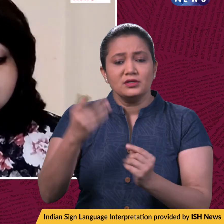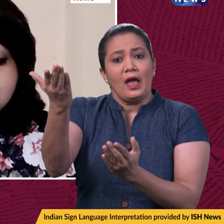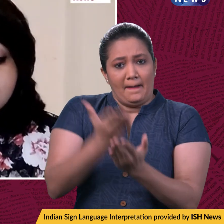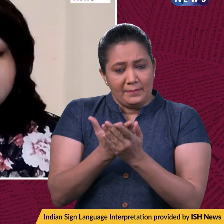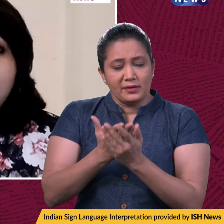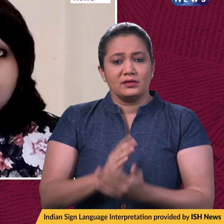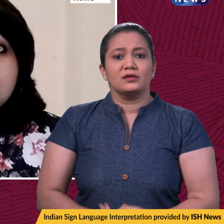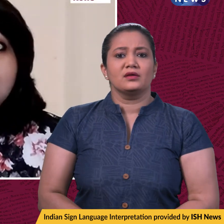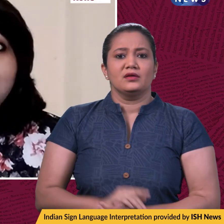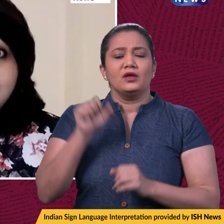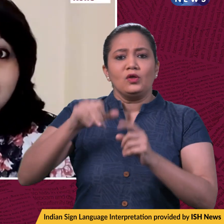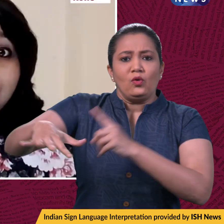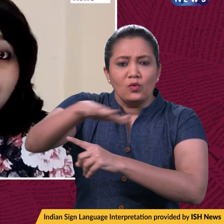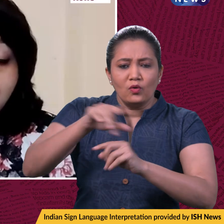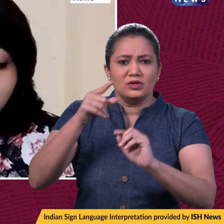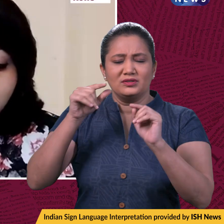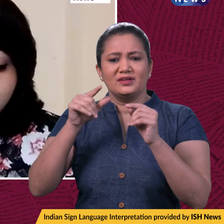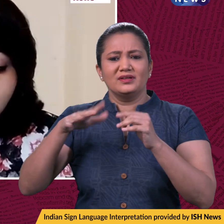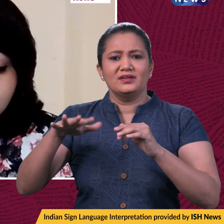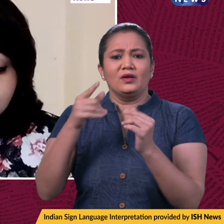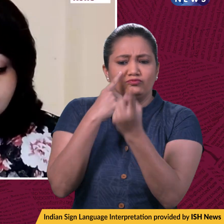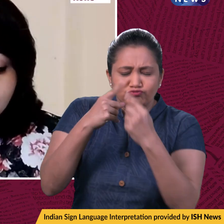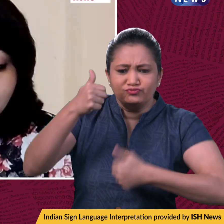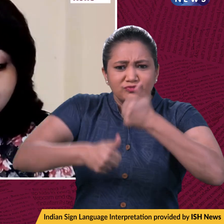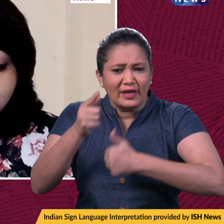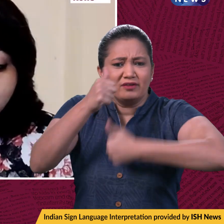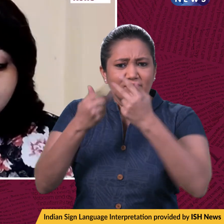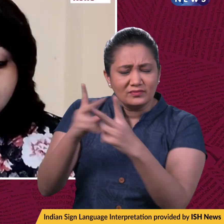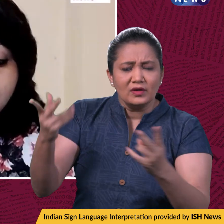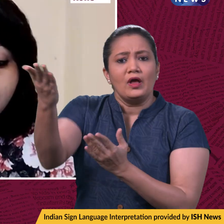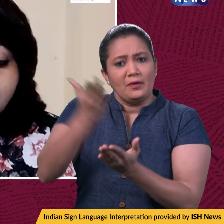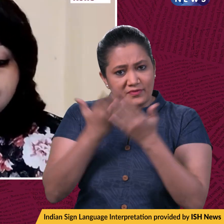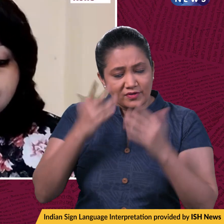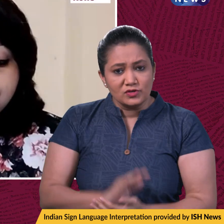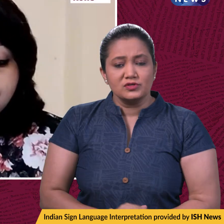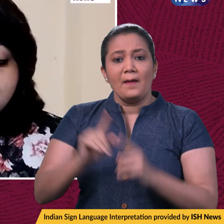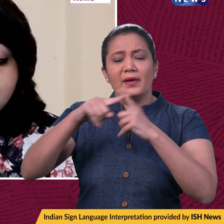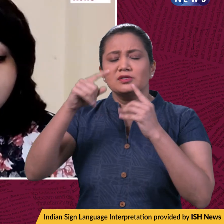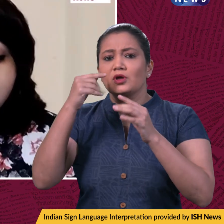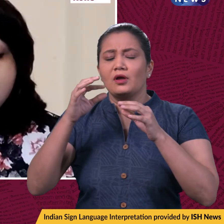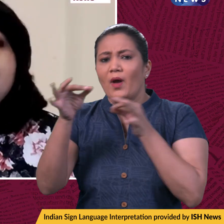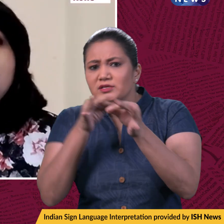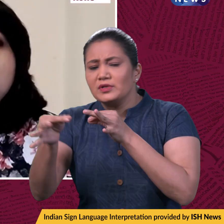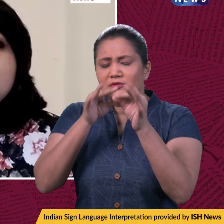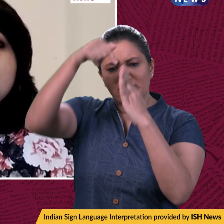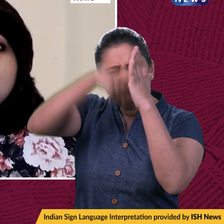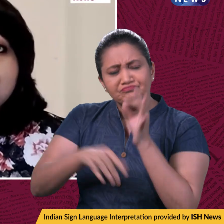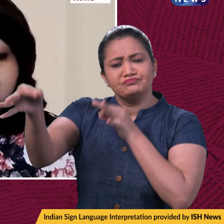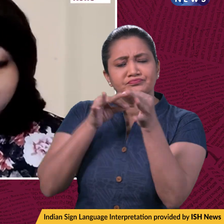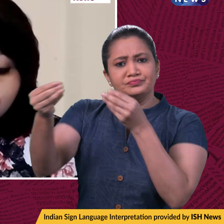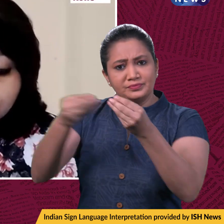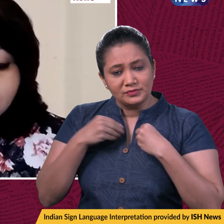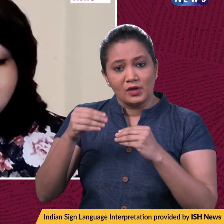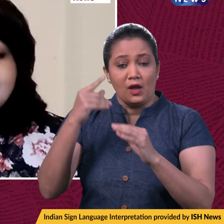firm submit local clinical trial data and proposal along with justification for the booster